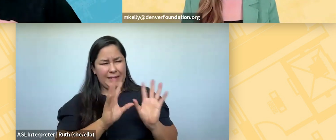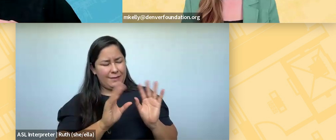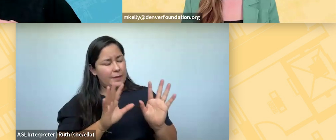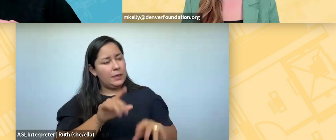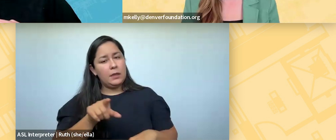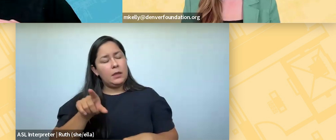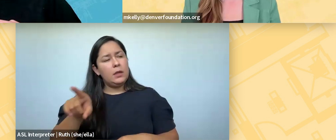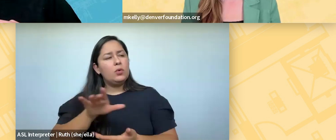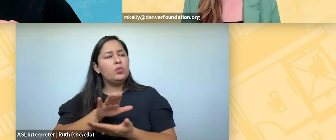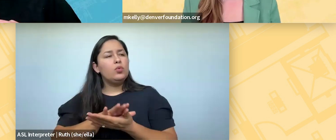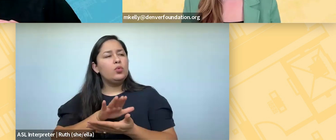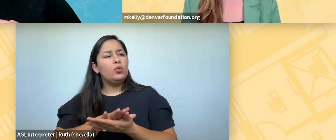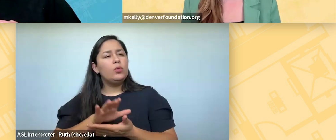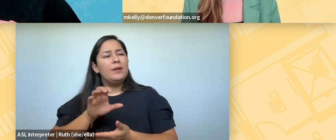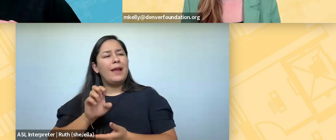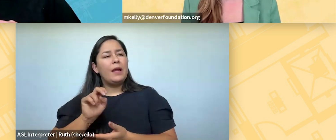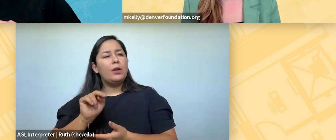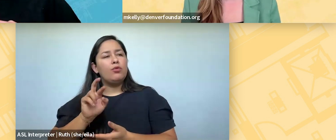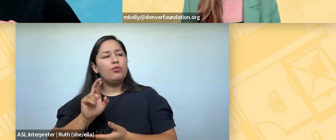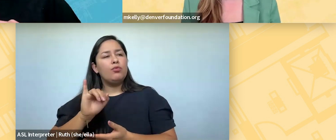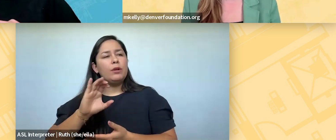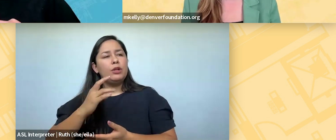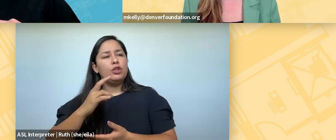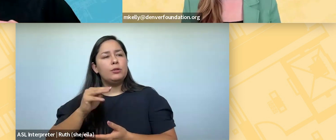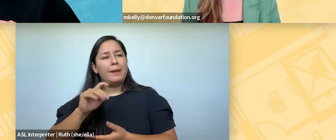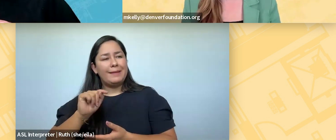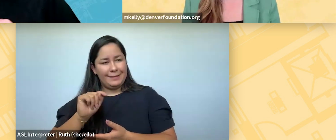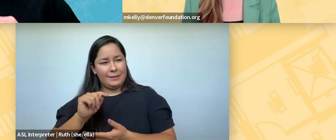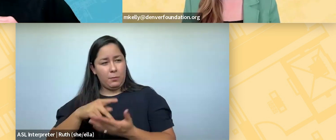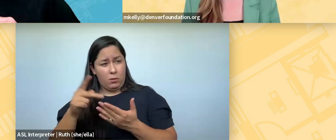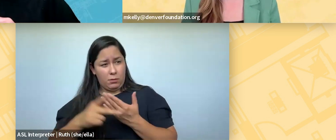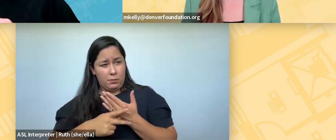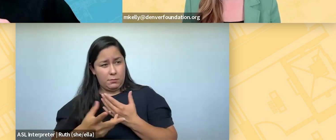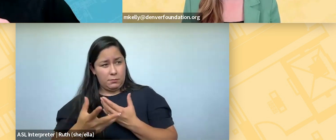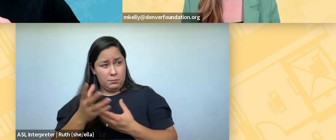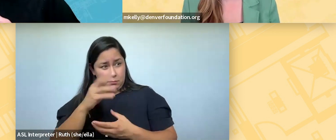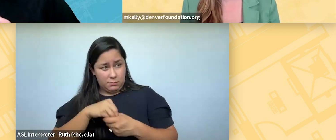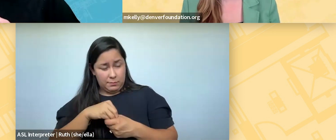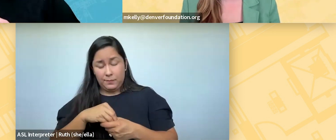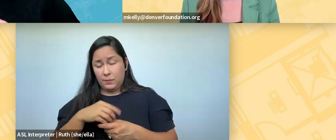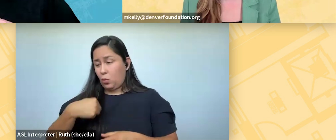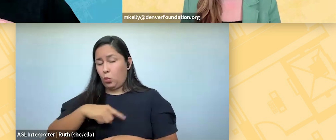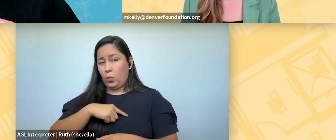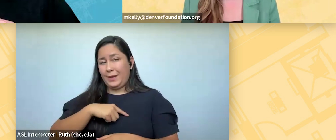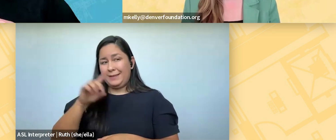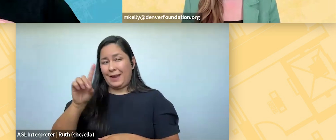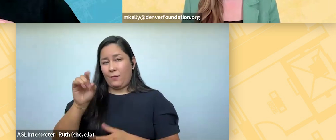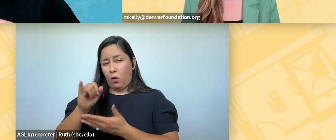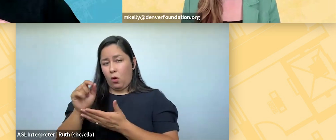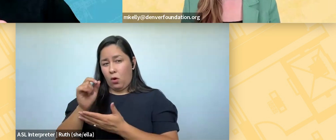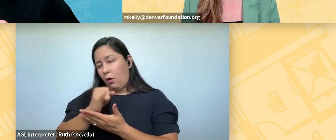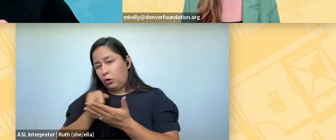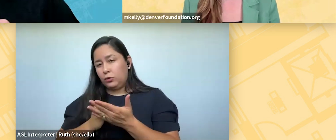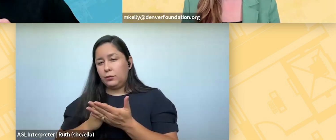programs are covered? It says, we are a Denver arts organization with ambitious racial equity initiatives to remove